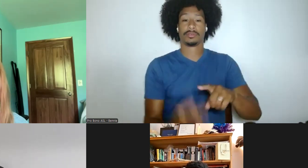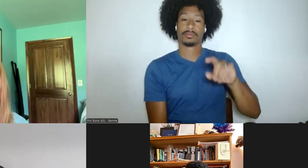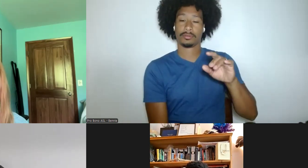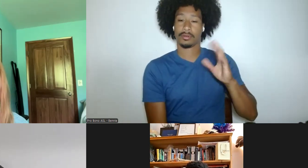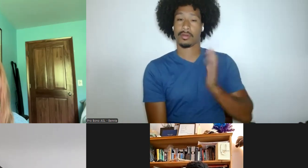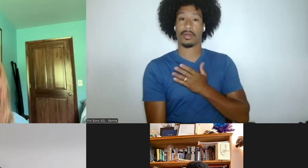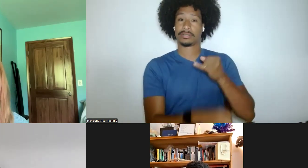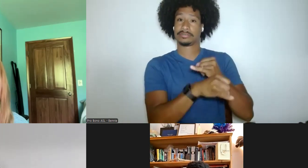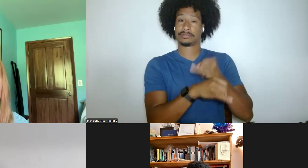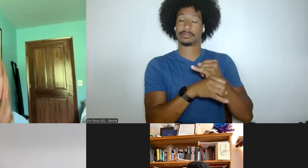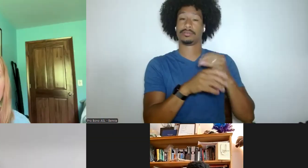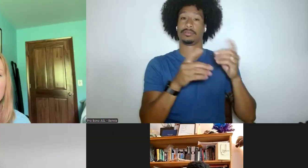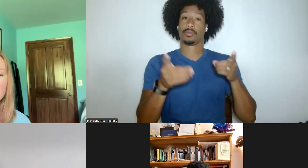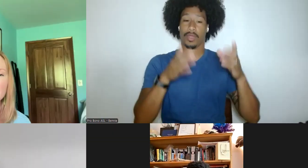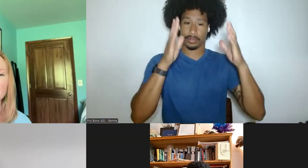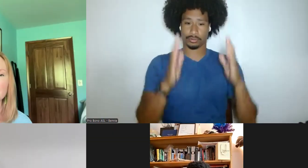Moya Bailey.